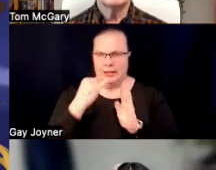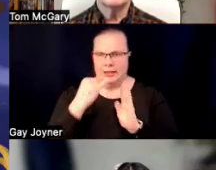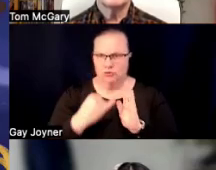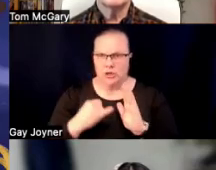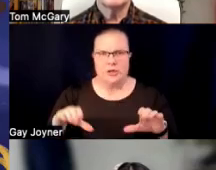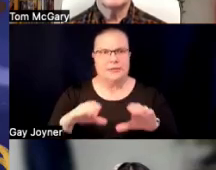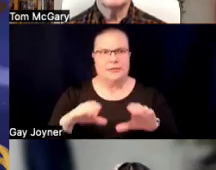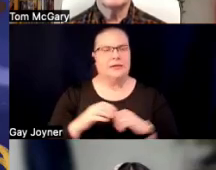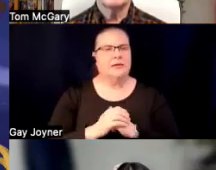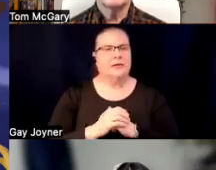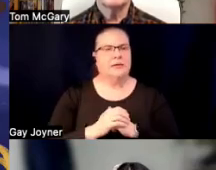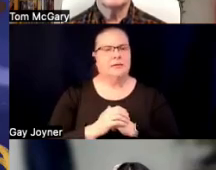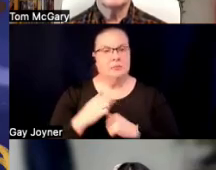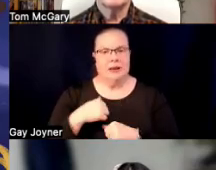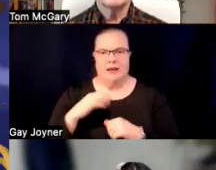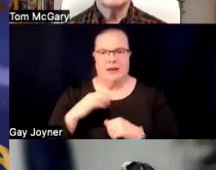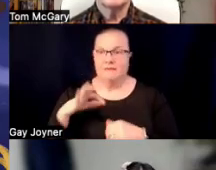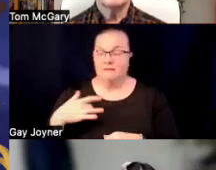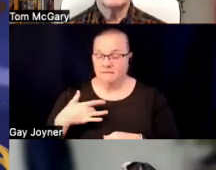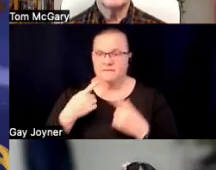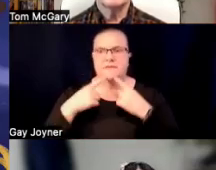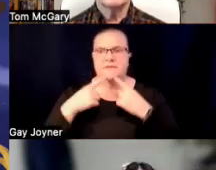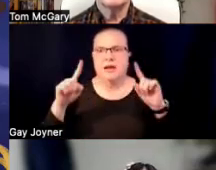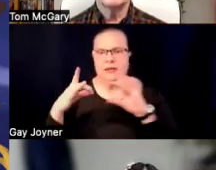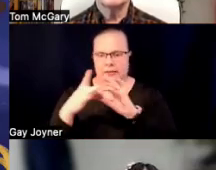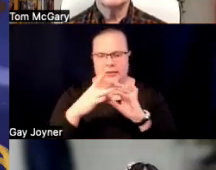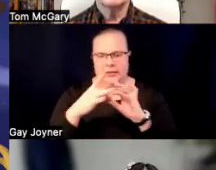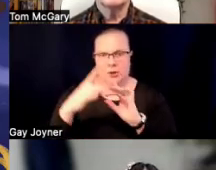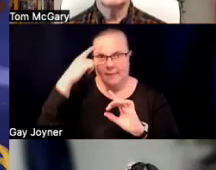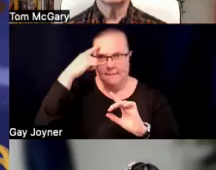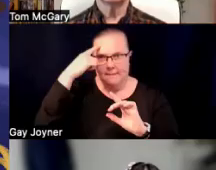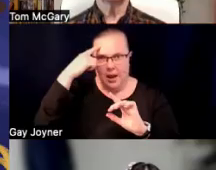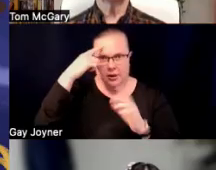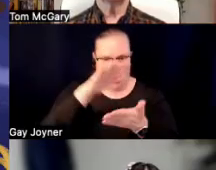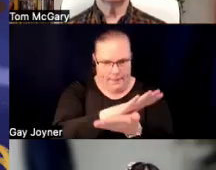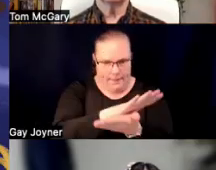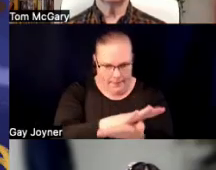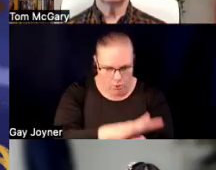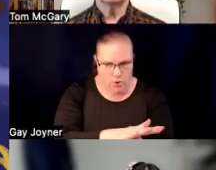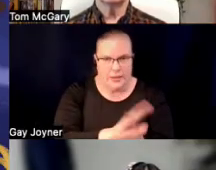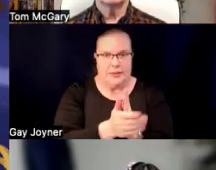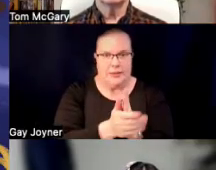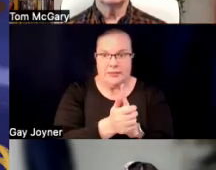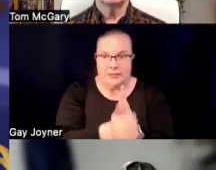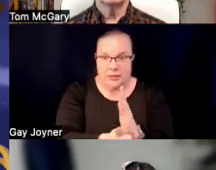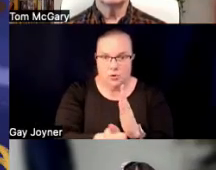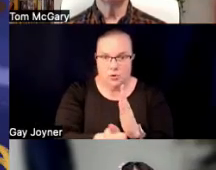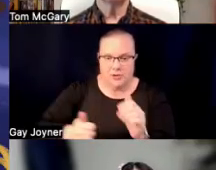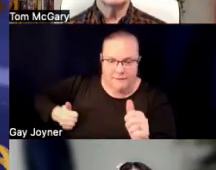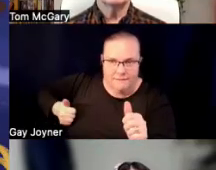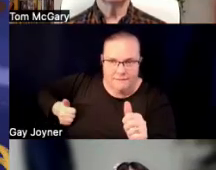felt that I finally connected what was in my mind onto the sheet of paper. Like the skills have finally caught up with my